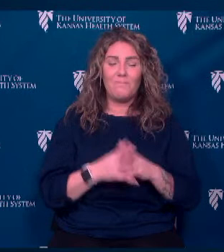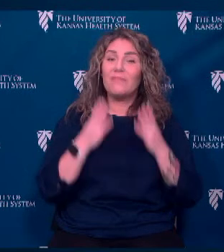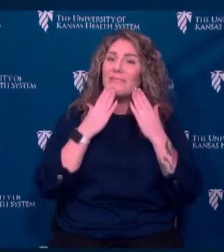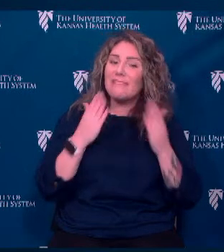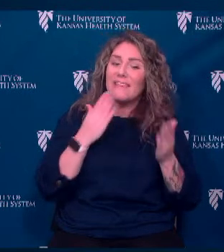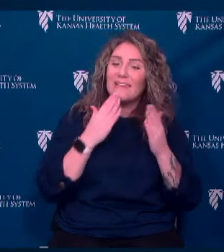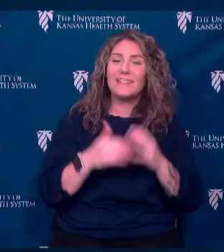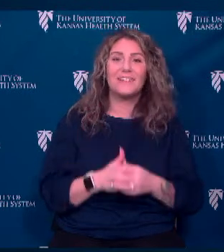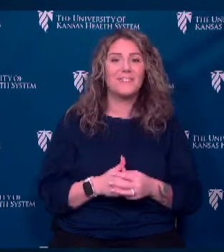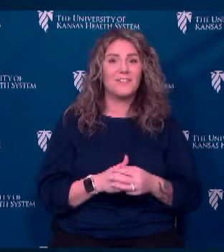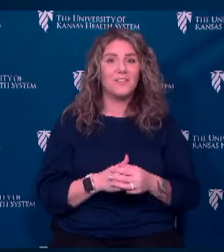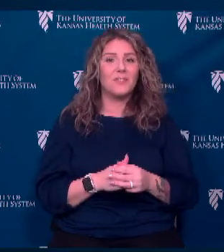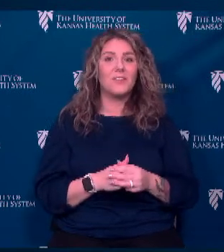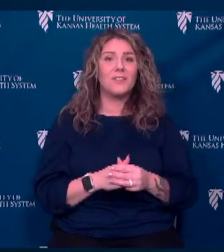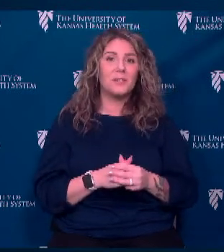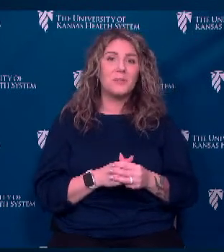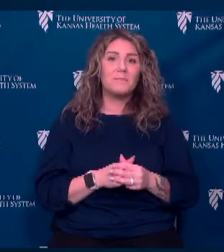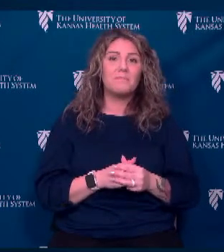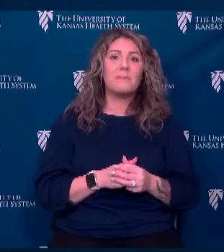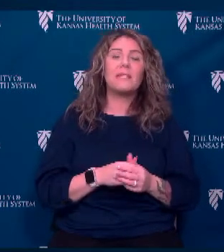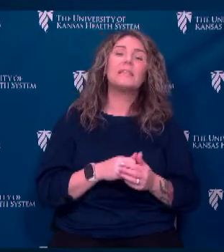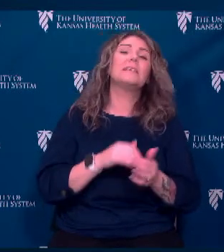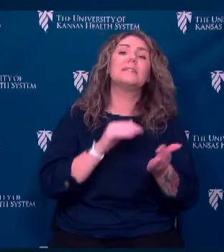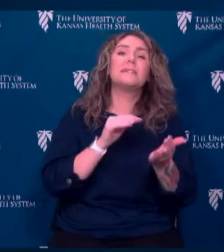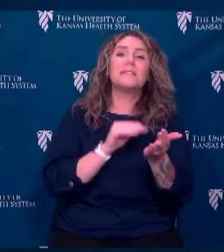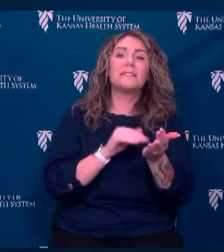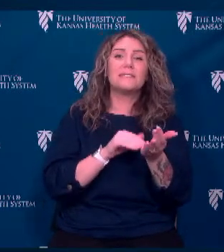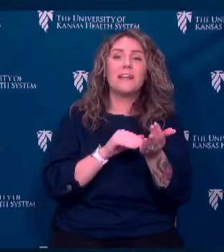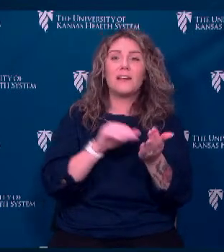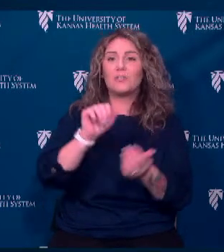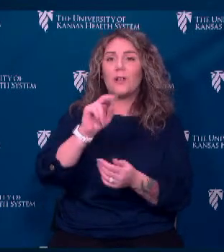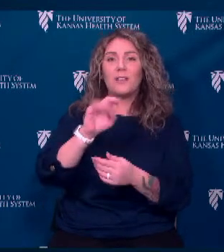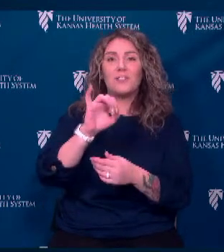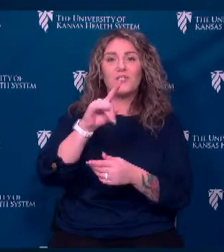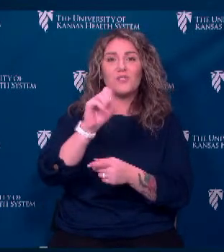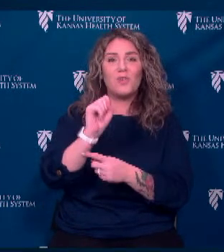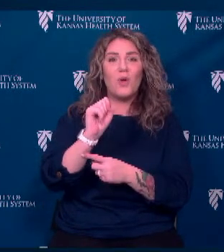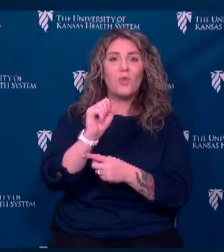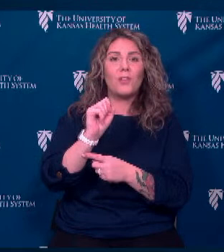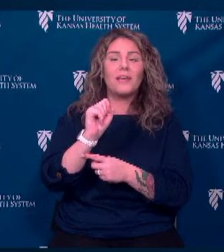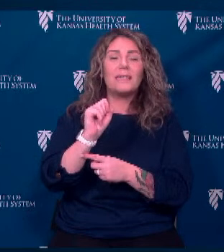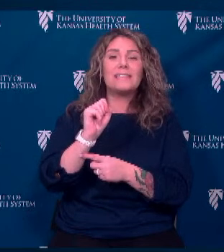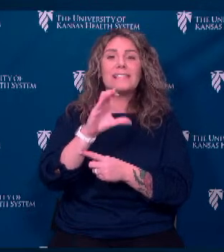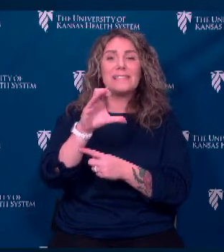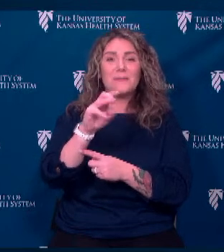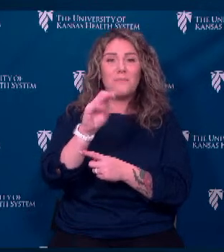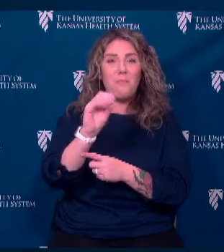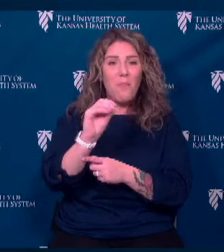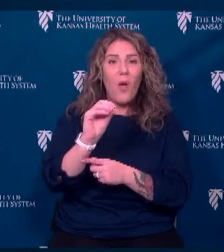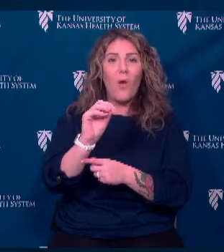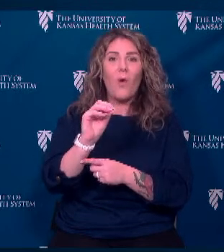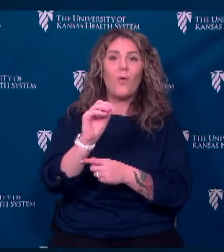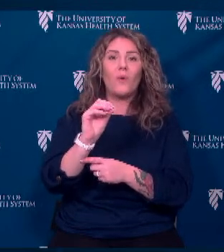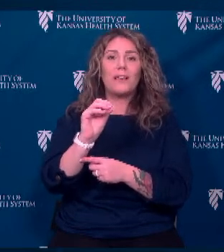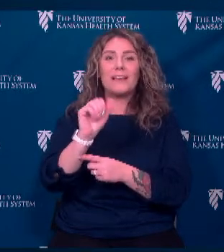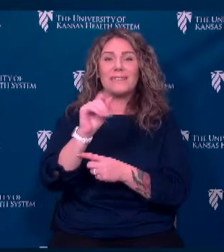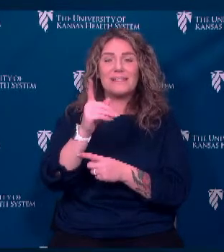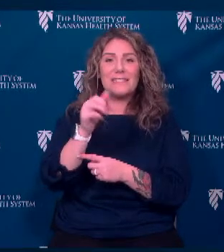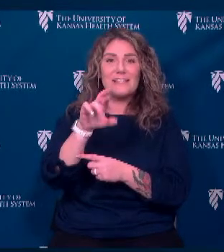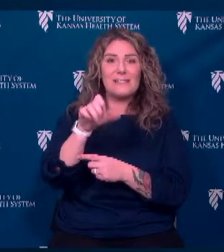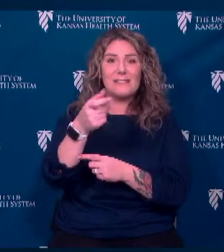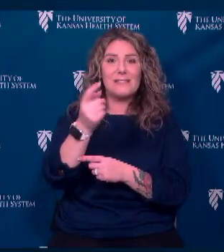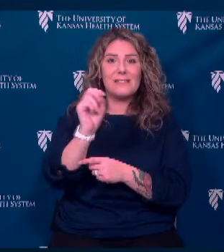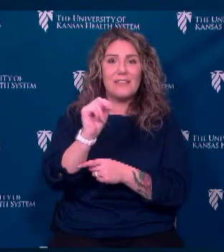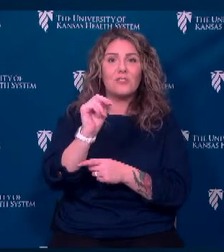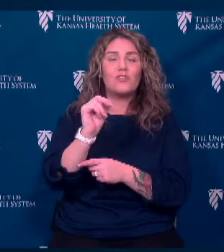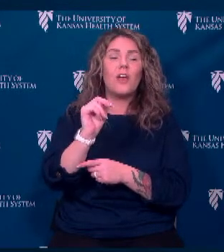Samir, you bet. Thank you. Dr. Samir Sam Antonio is the Chief Clinical Officer of Ascension Via Christi. Sam, you've had a battle in Wichita. Things have gone